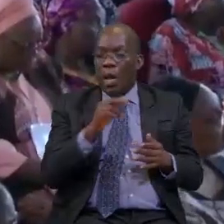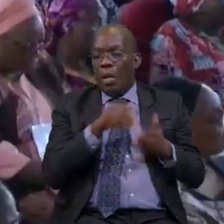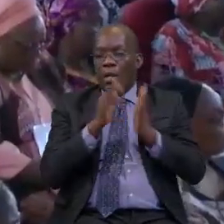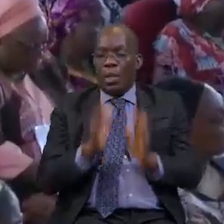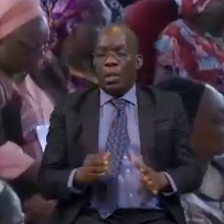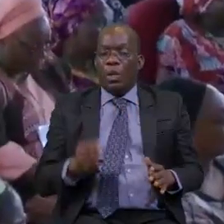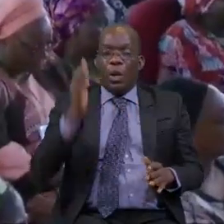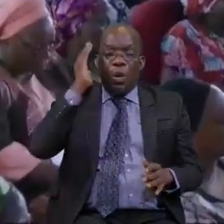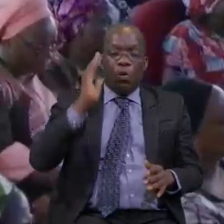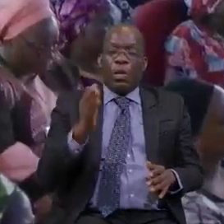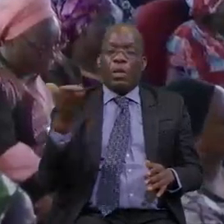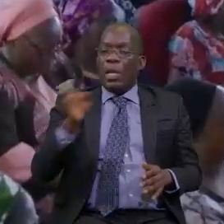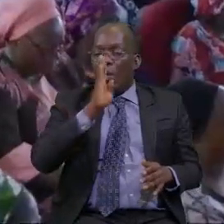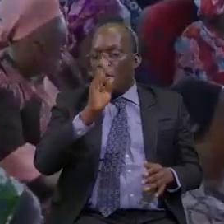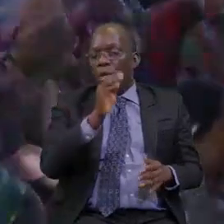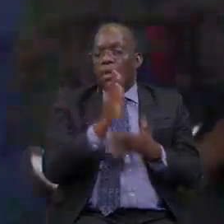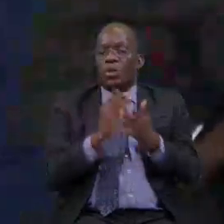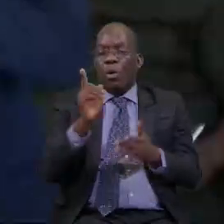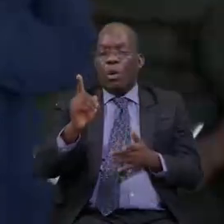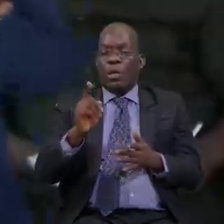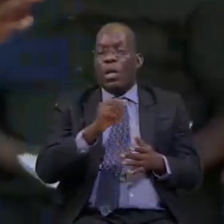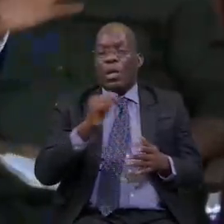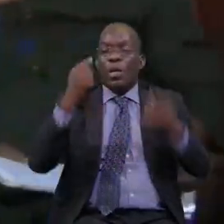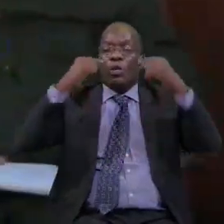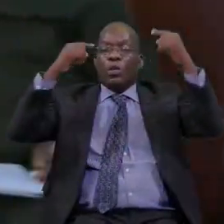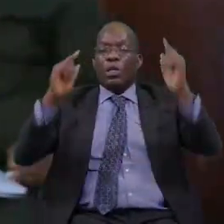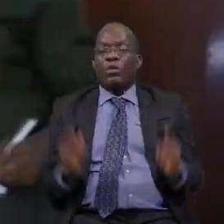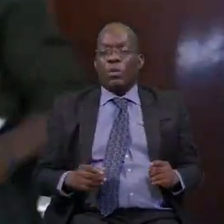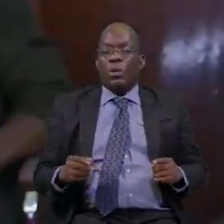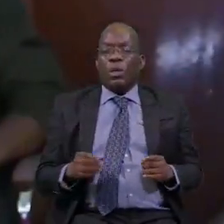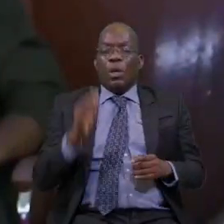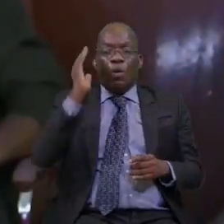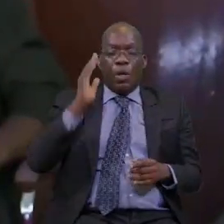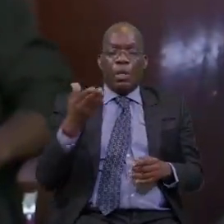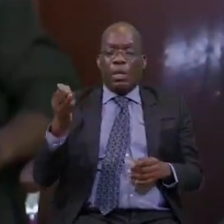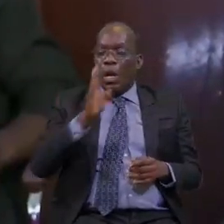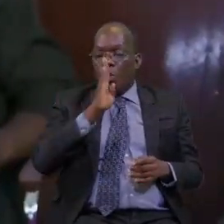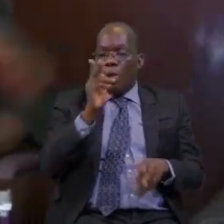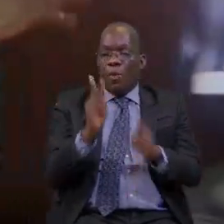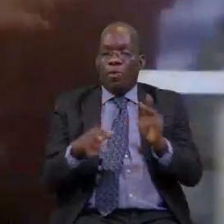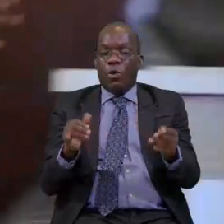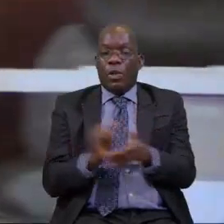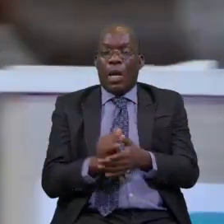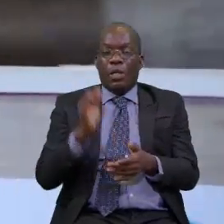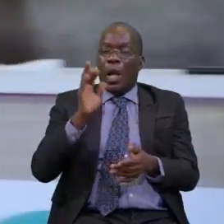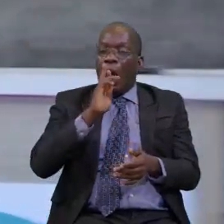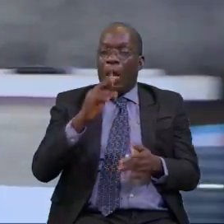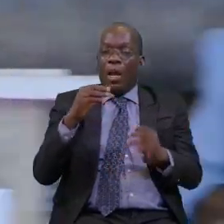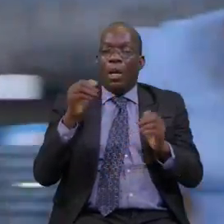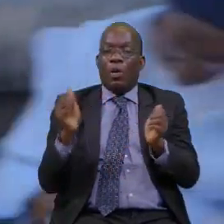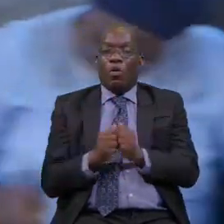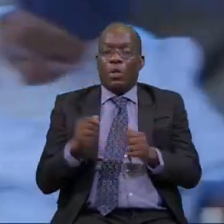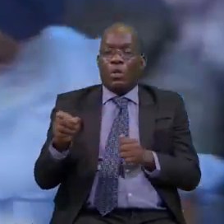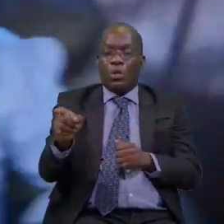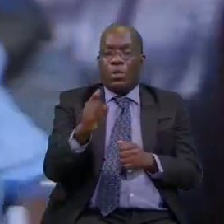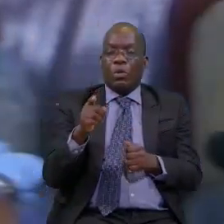a successor or successors? Will there be people that are with you? You don't hide your reason